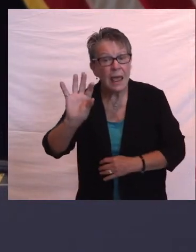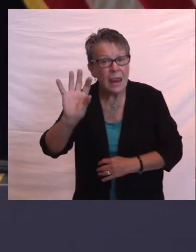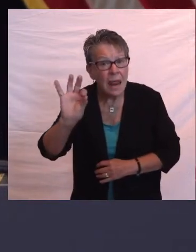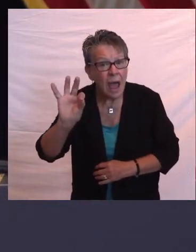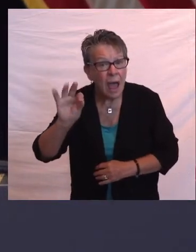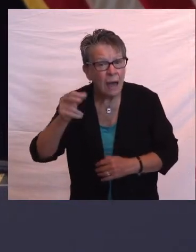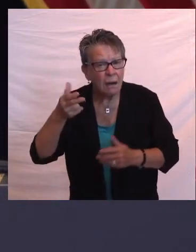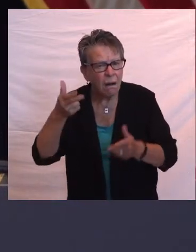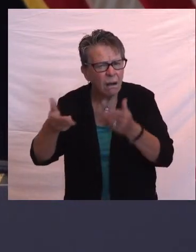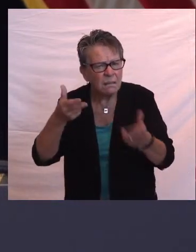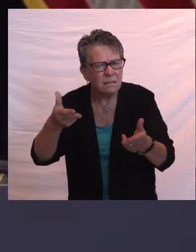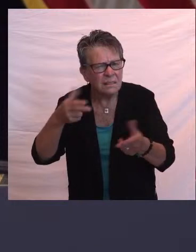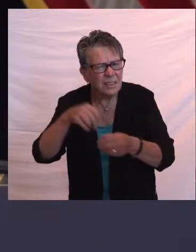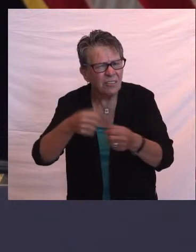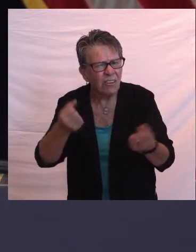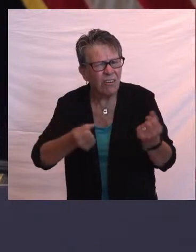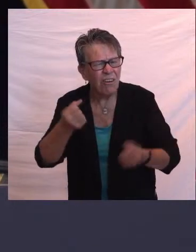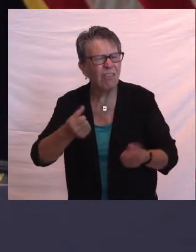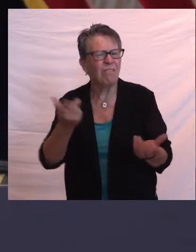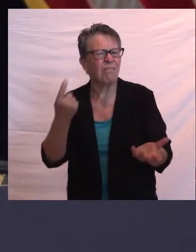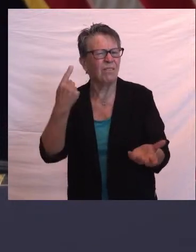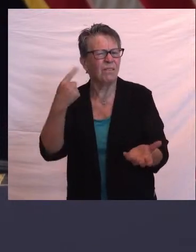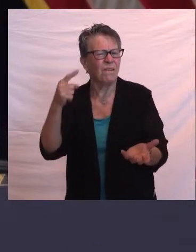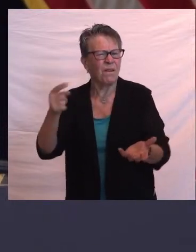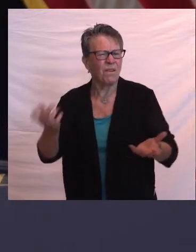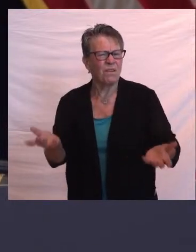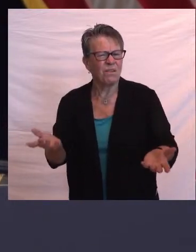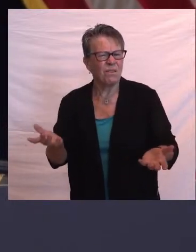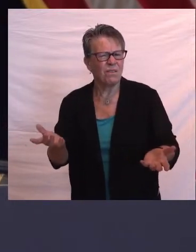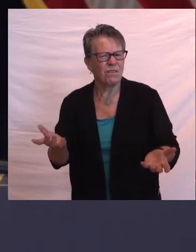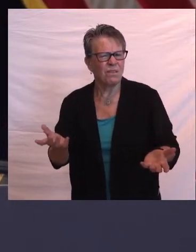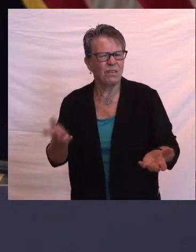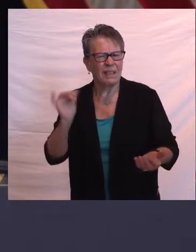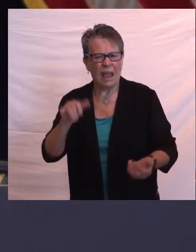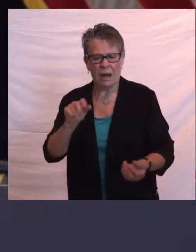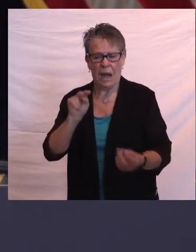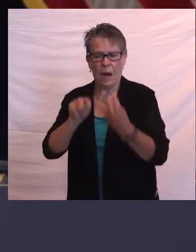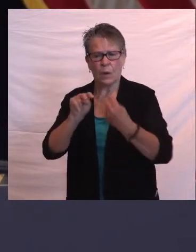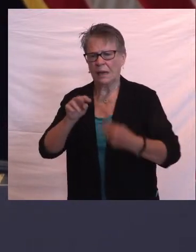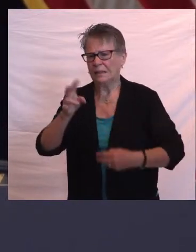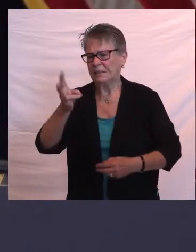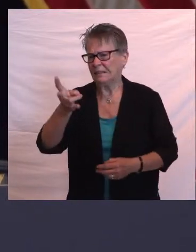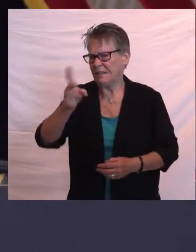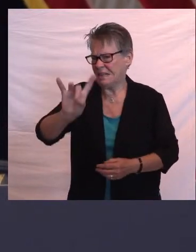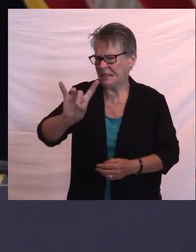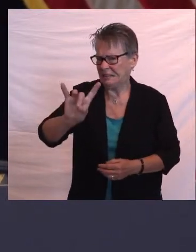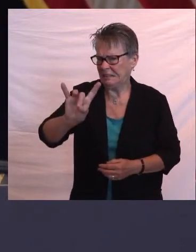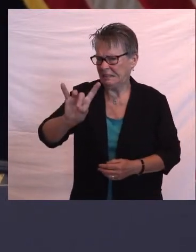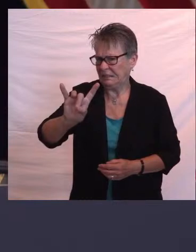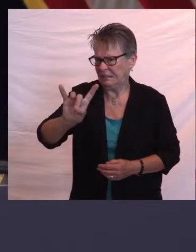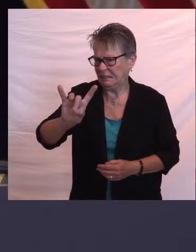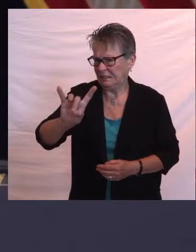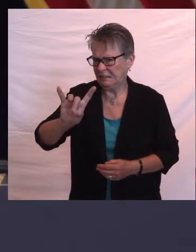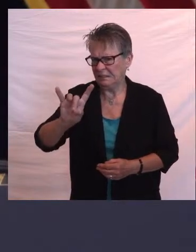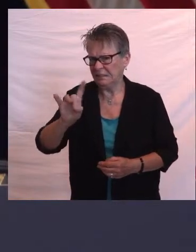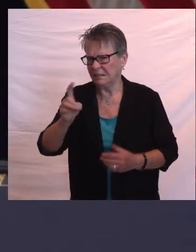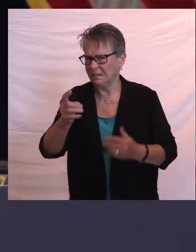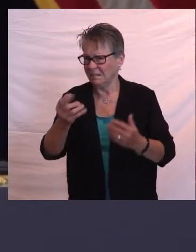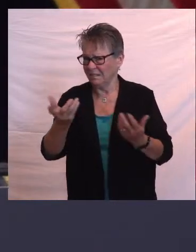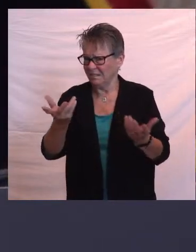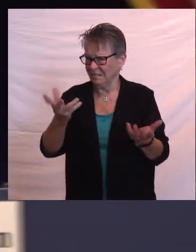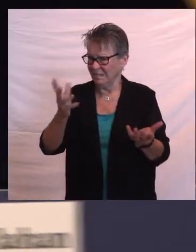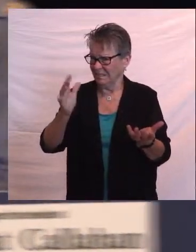greatest traveled states in the United States of America. So our efforts with the ATF and, again, all of our other partners continue.